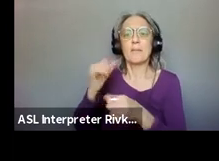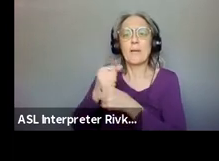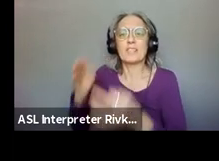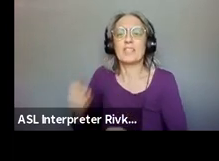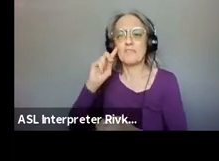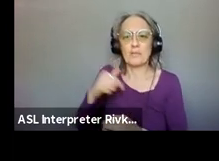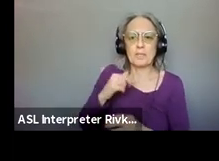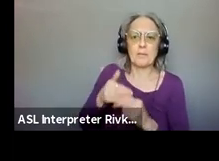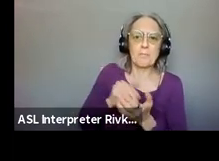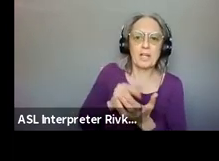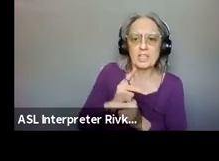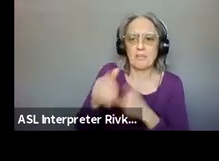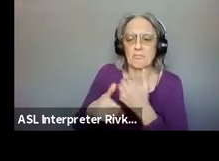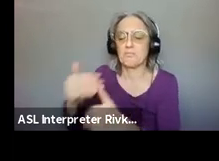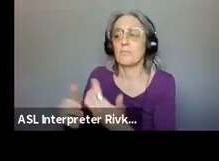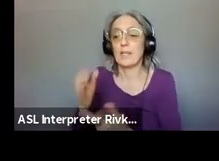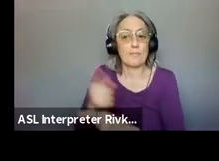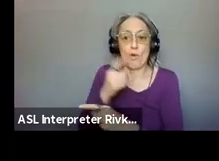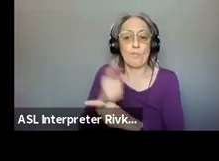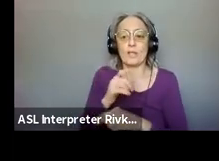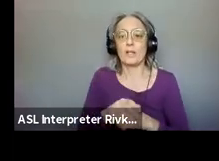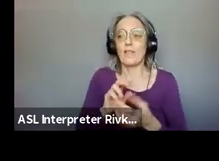are perfectly appropriate, and they will allow the